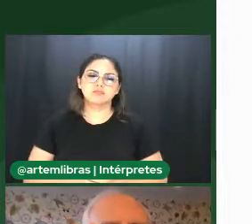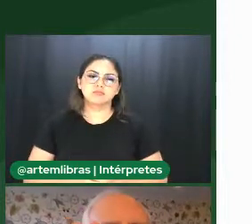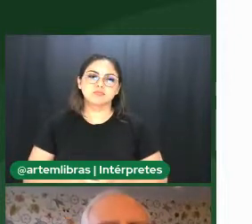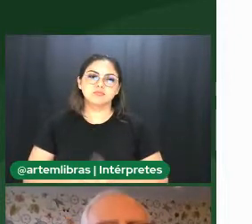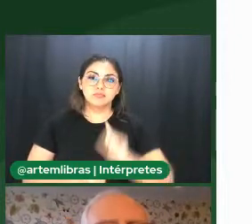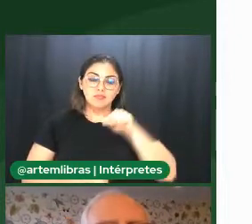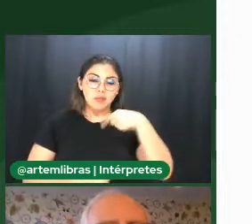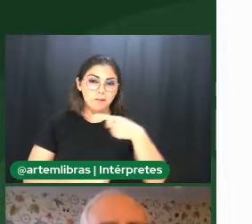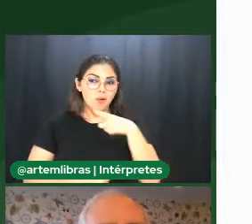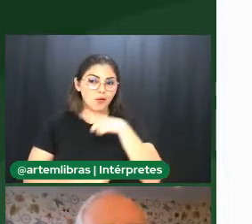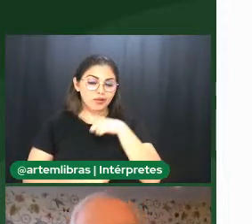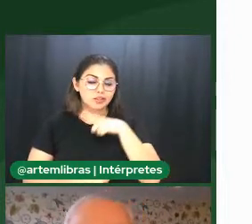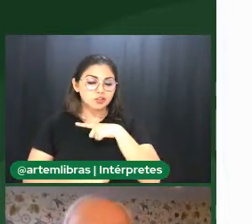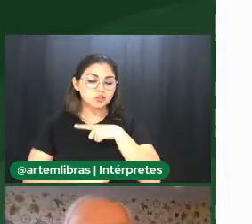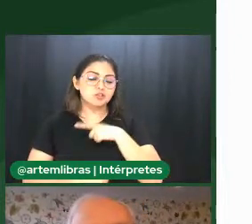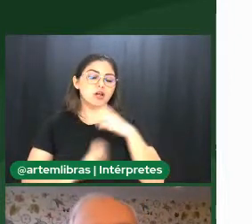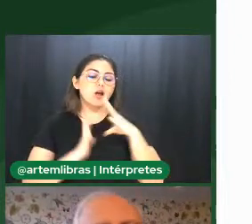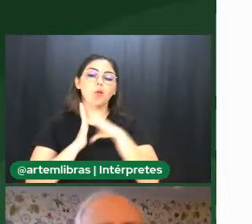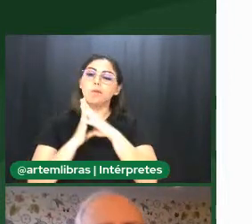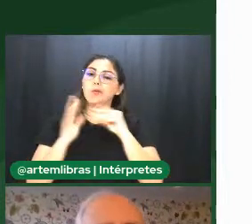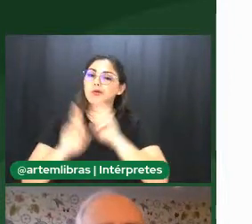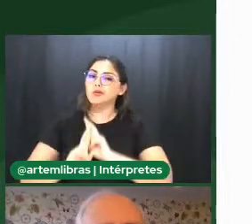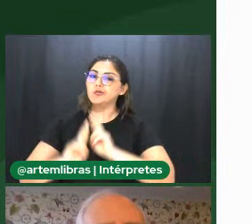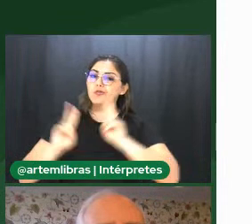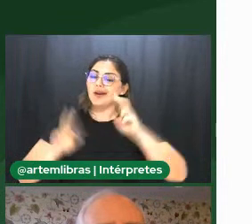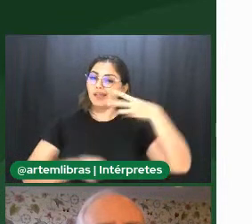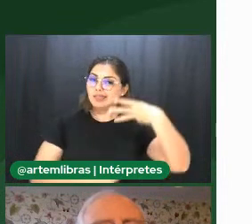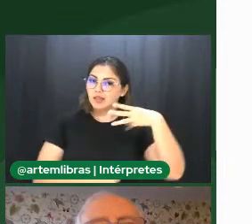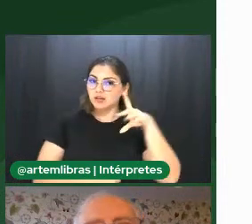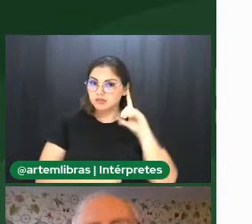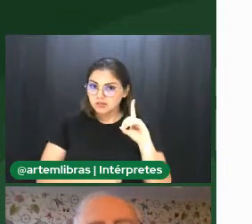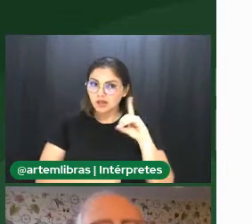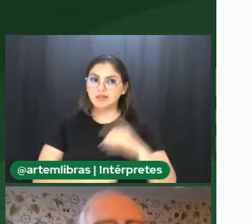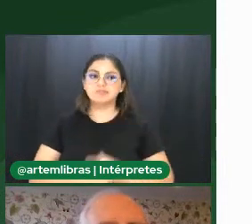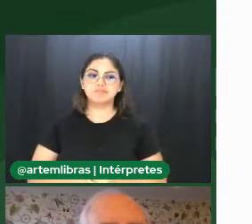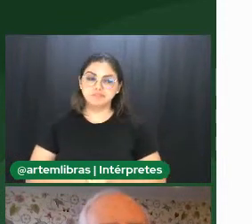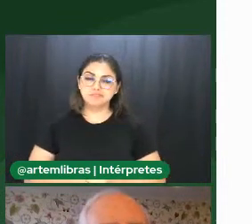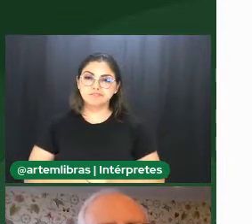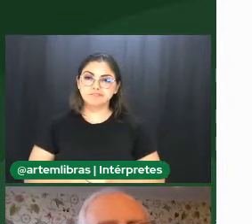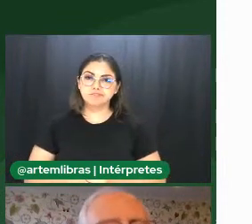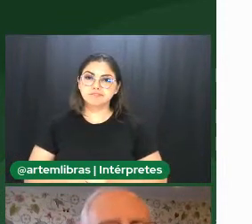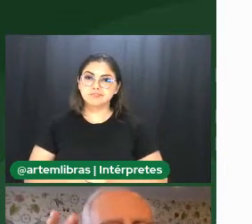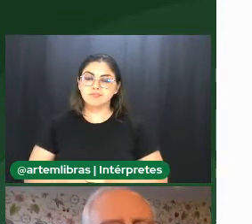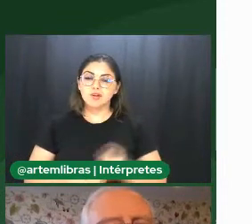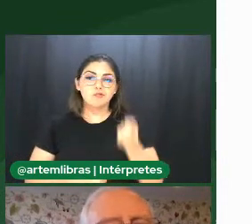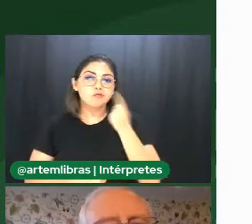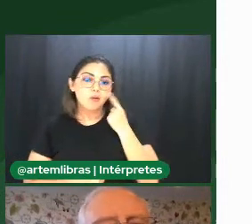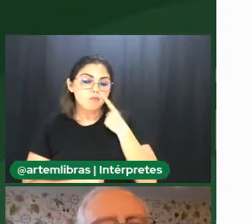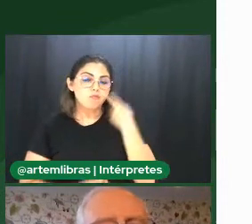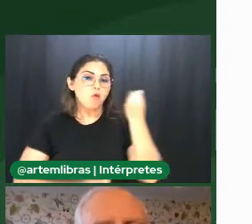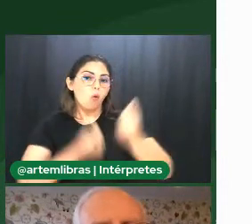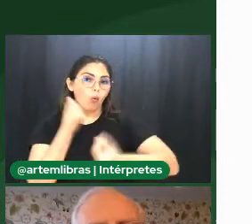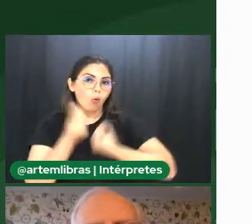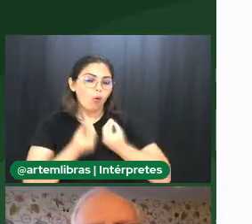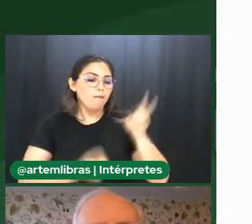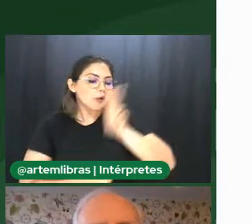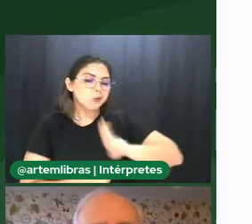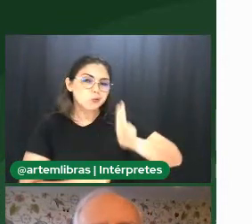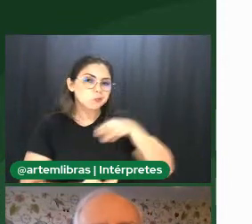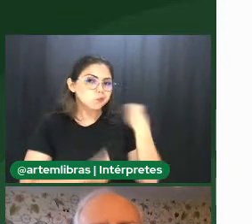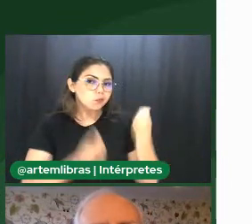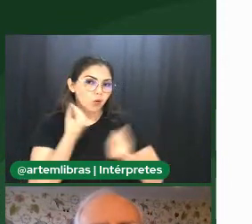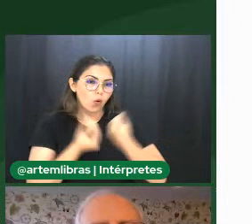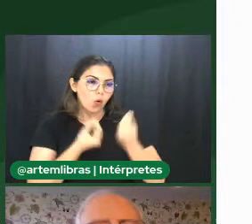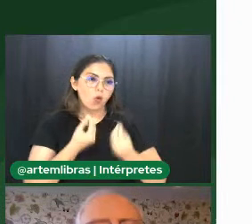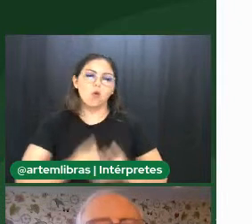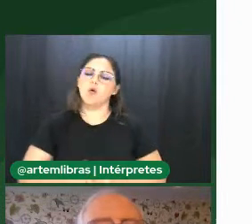for those applications that were lightweight recommenders like movie or restaurant